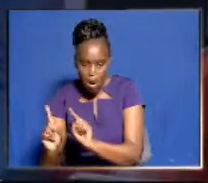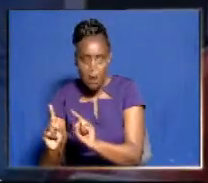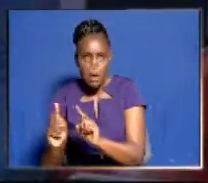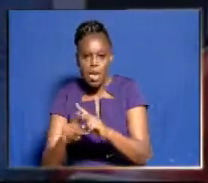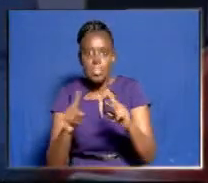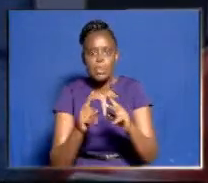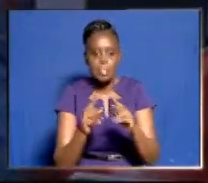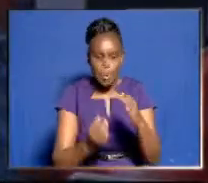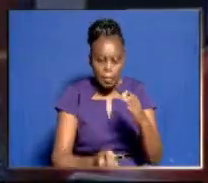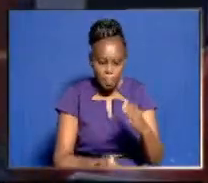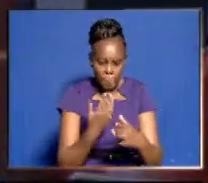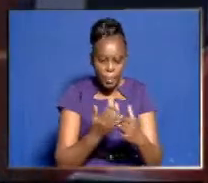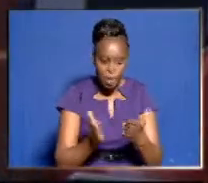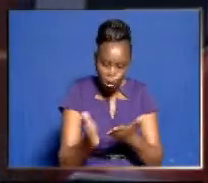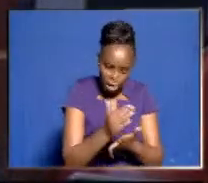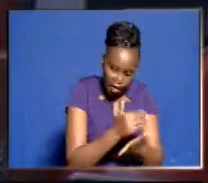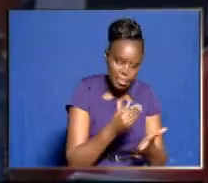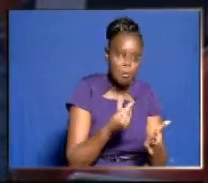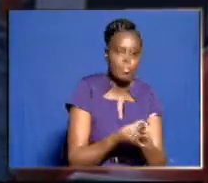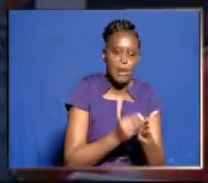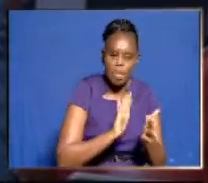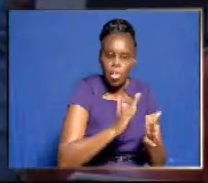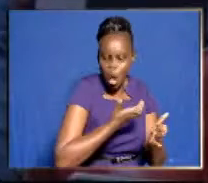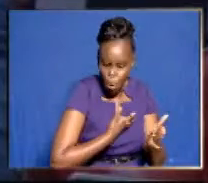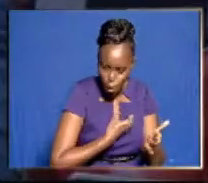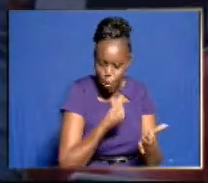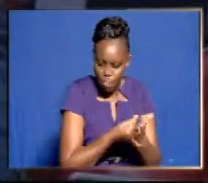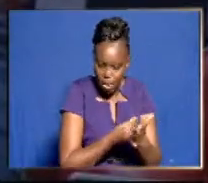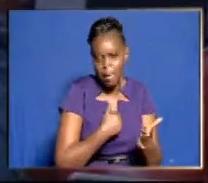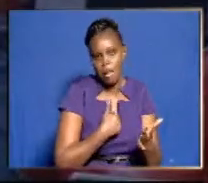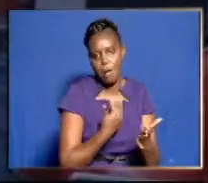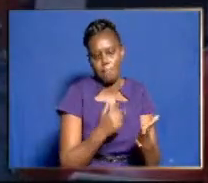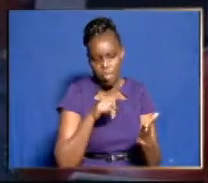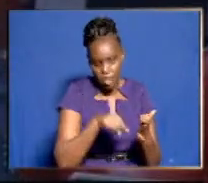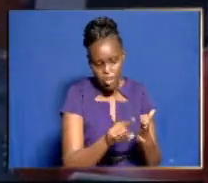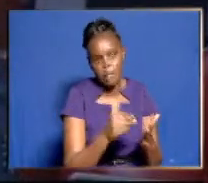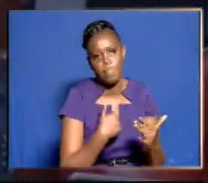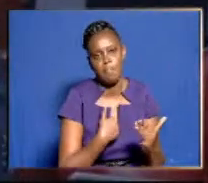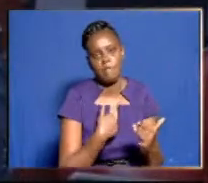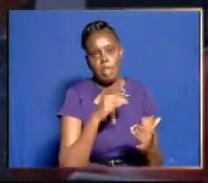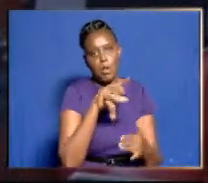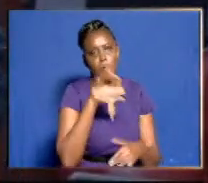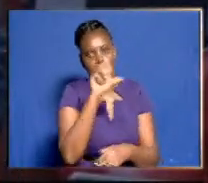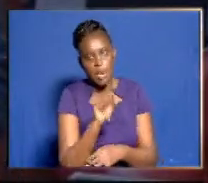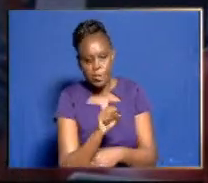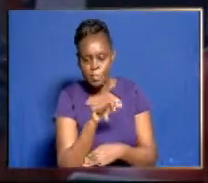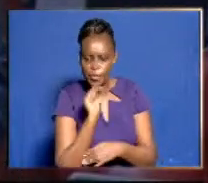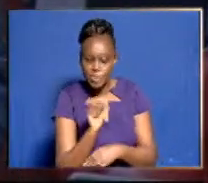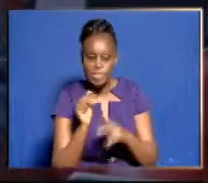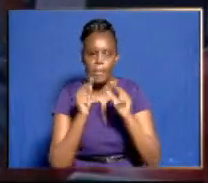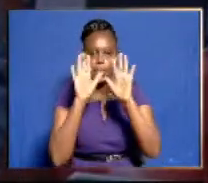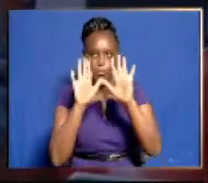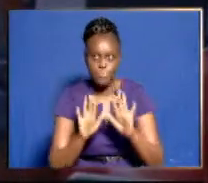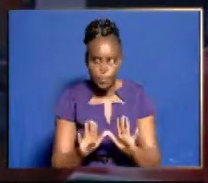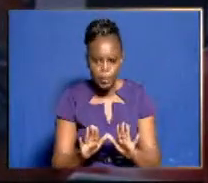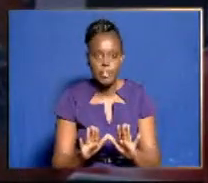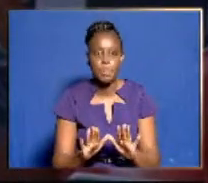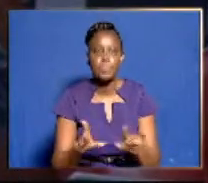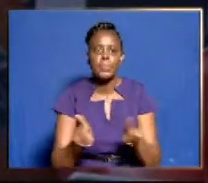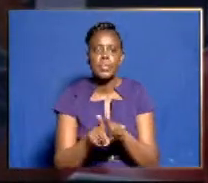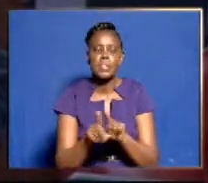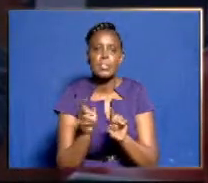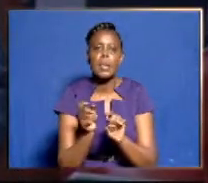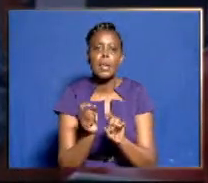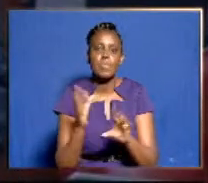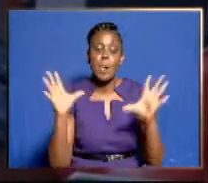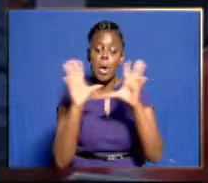start generating cash or other funds for themselves, Honorable Speaker. So this is important, that even as we may do